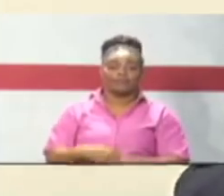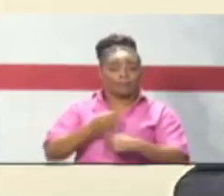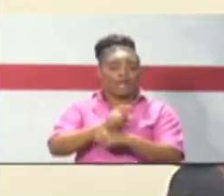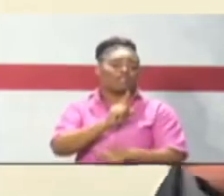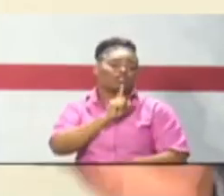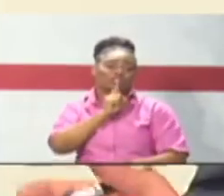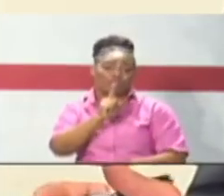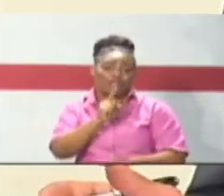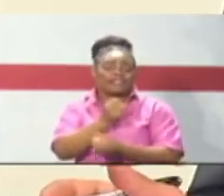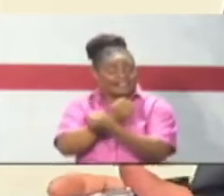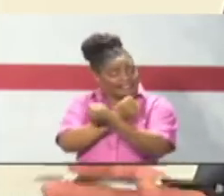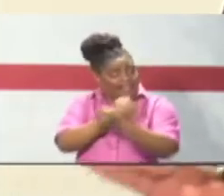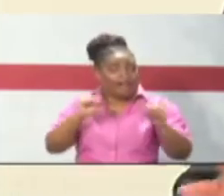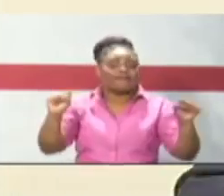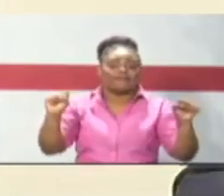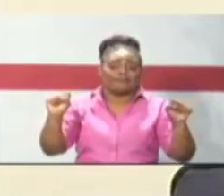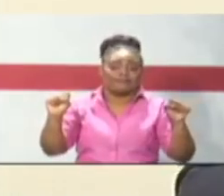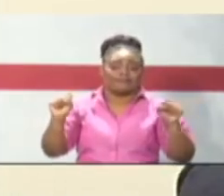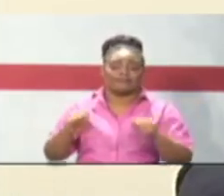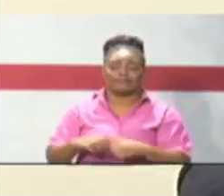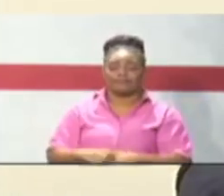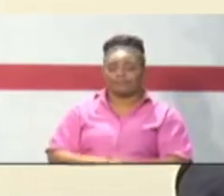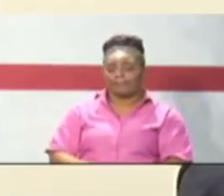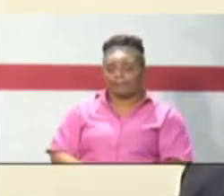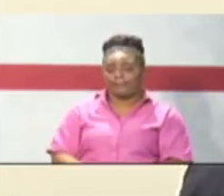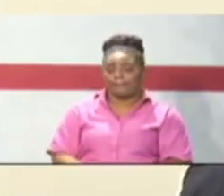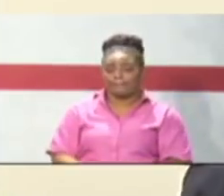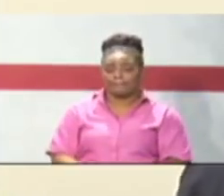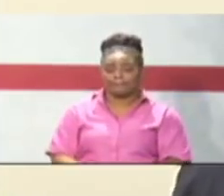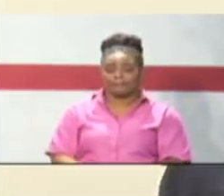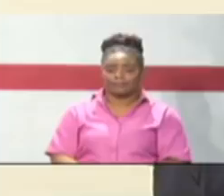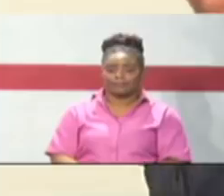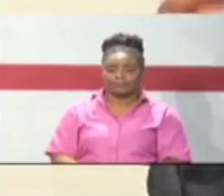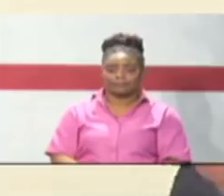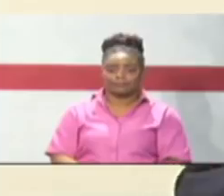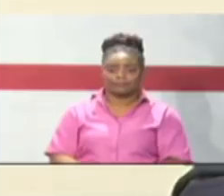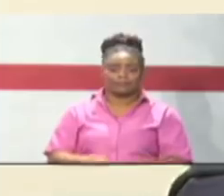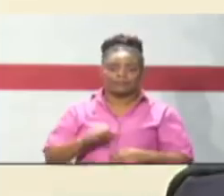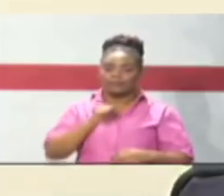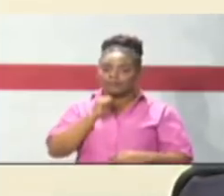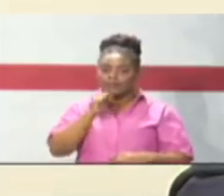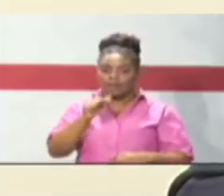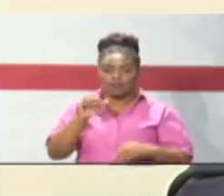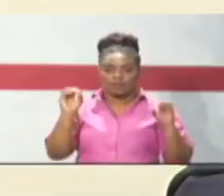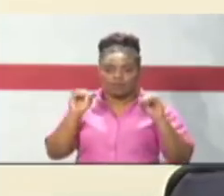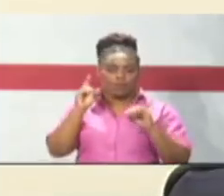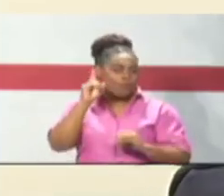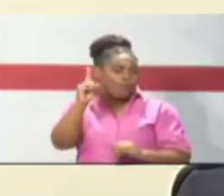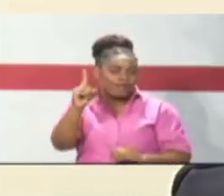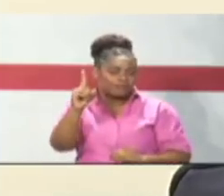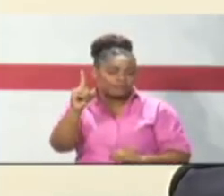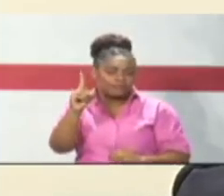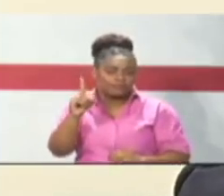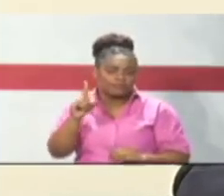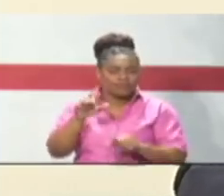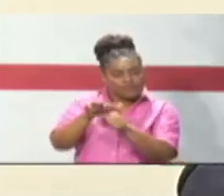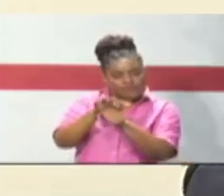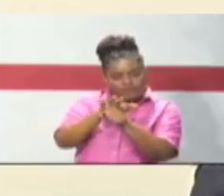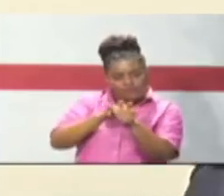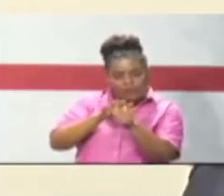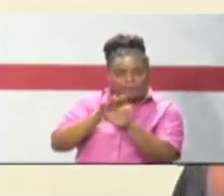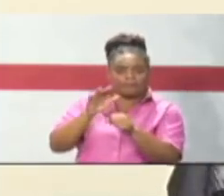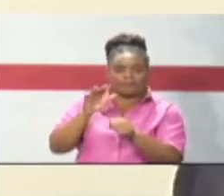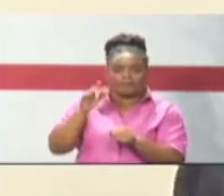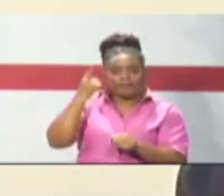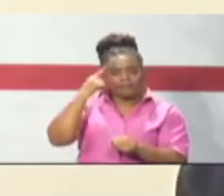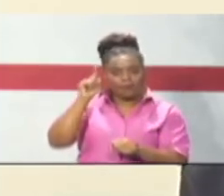sectors can be opened. So there's no, Urvashi, there's no one magic number we look at. But as I say, each number